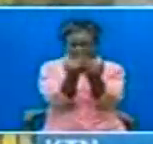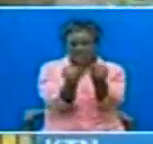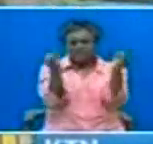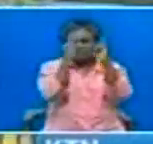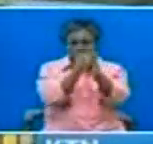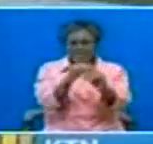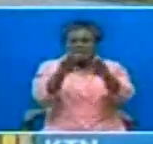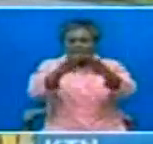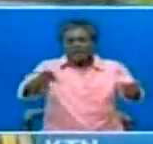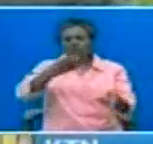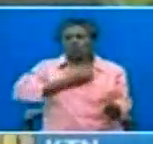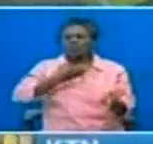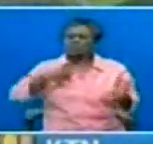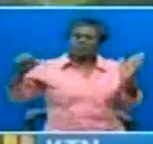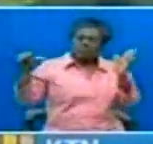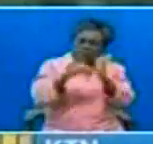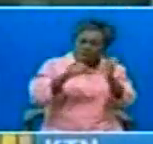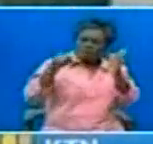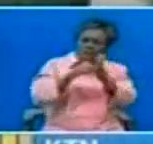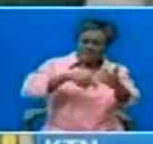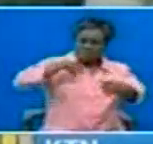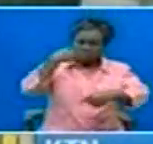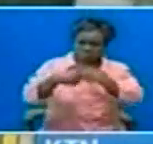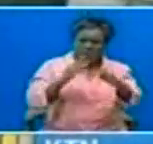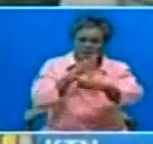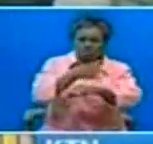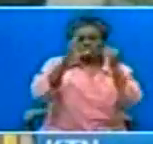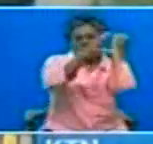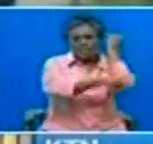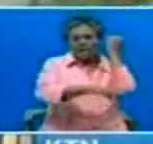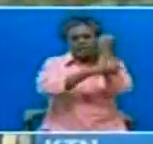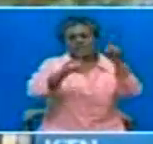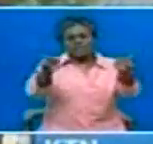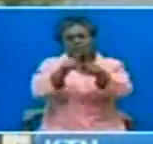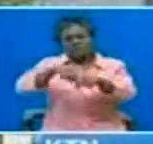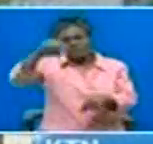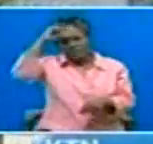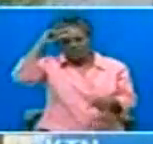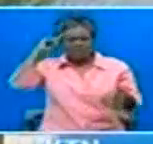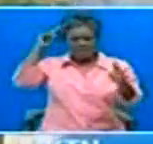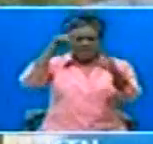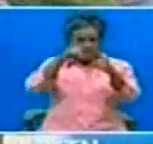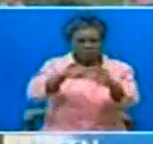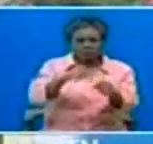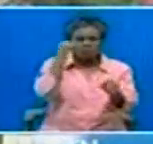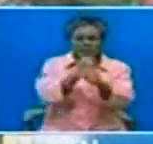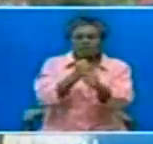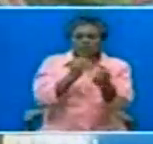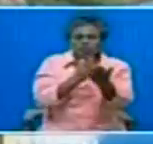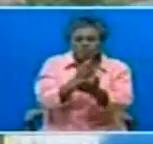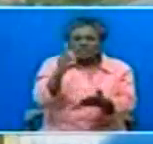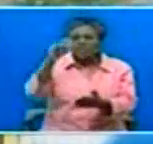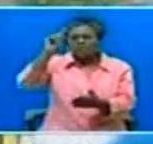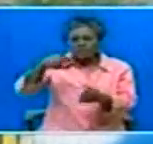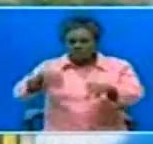independence, and land ownership is still a contentious issue across the country. And even as the government intends to issue at least 3 million title deeds by